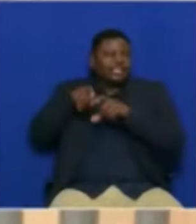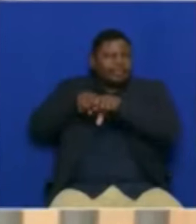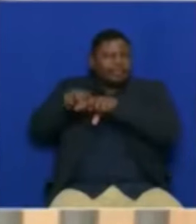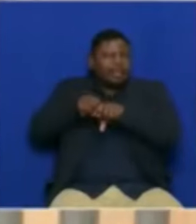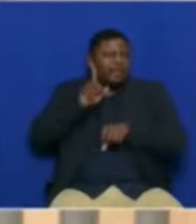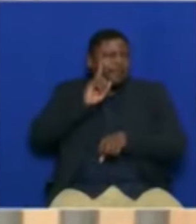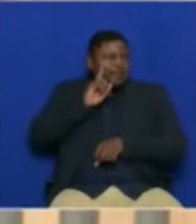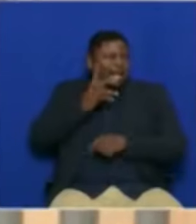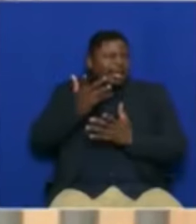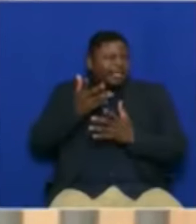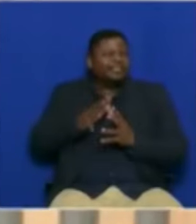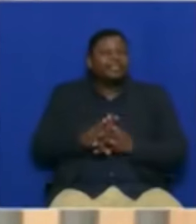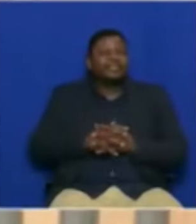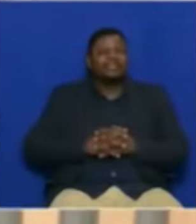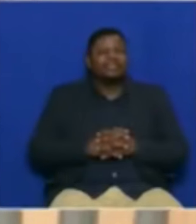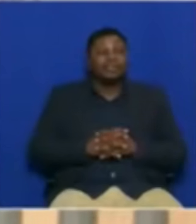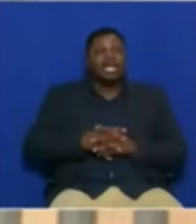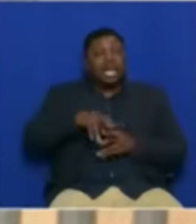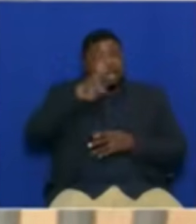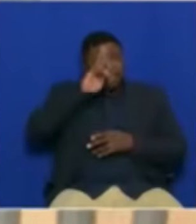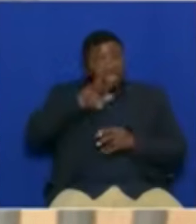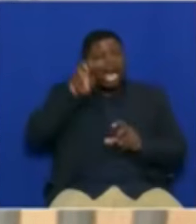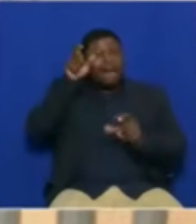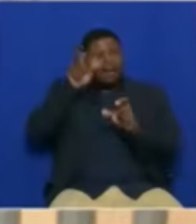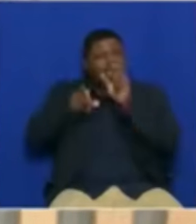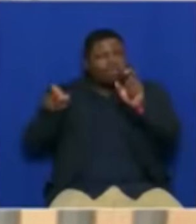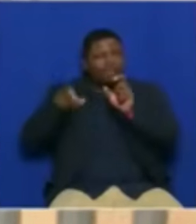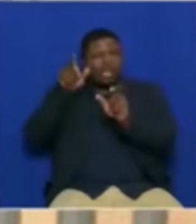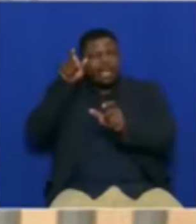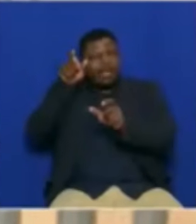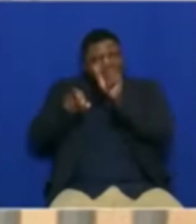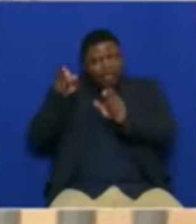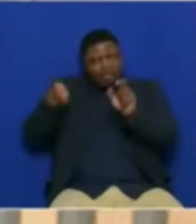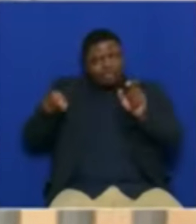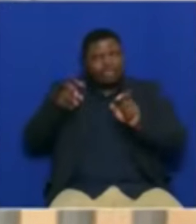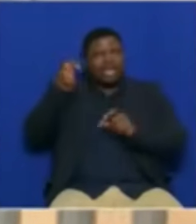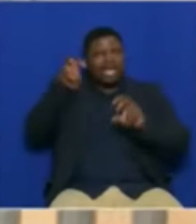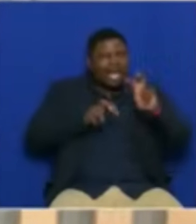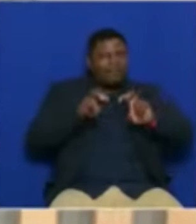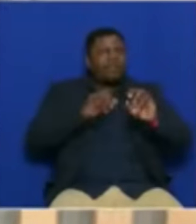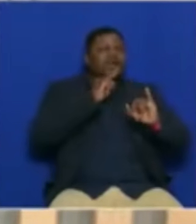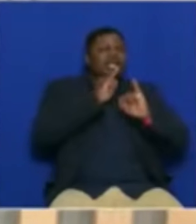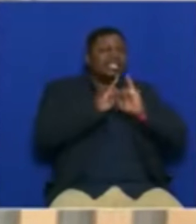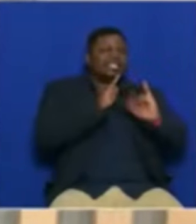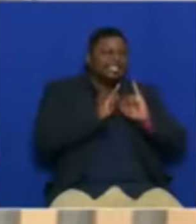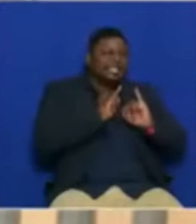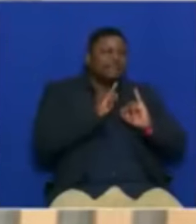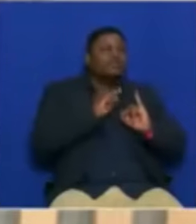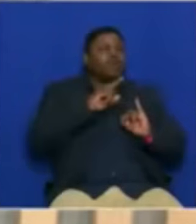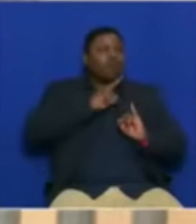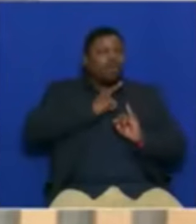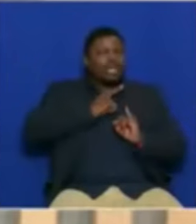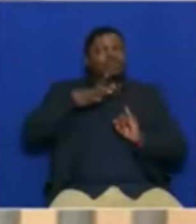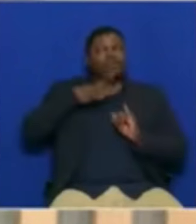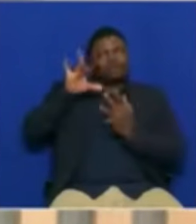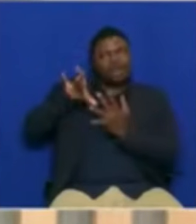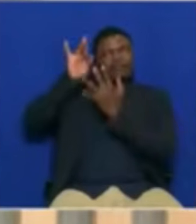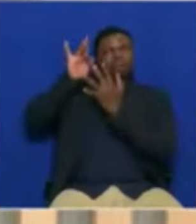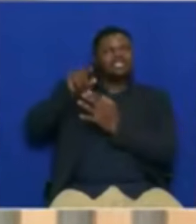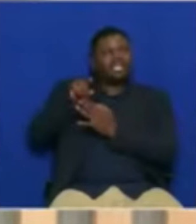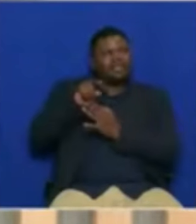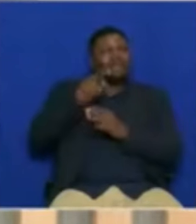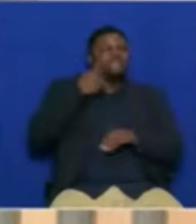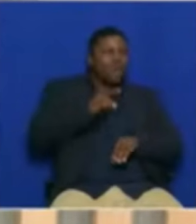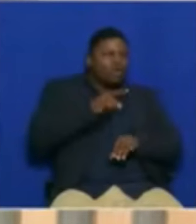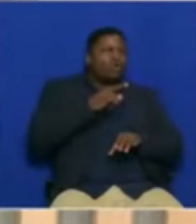an interview for consideration to be appointed to that very sensitive environment, as you have so